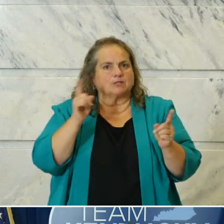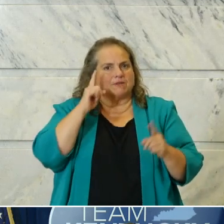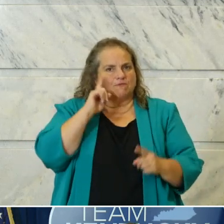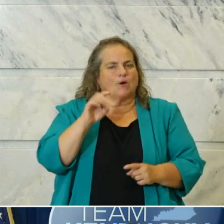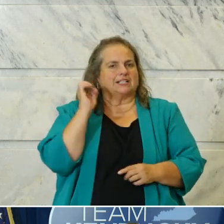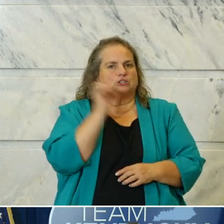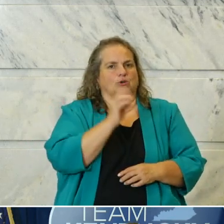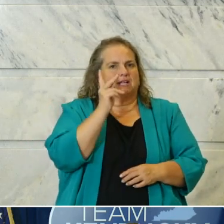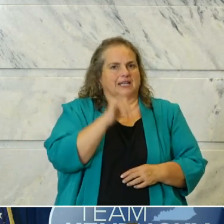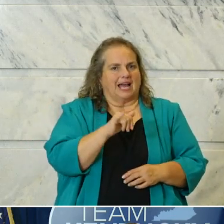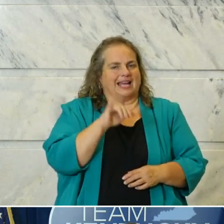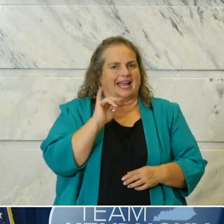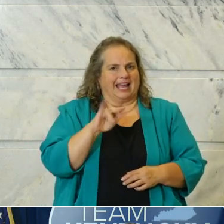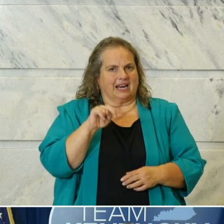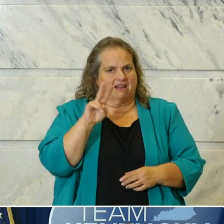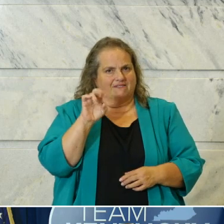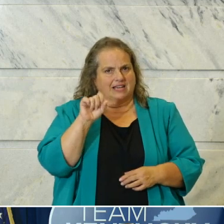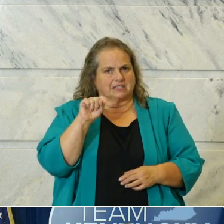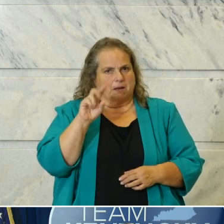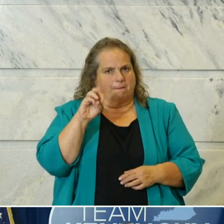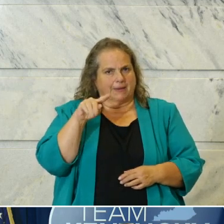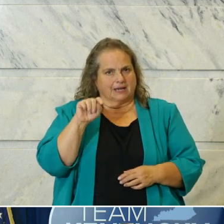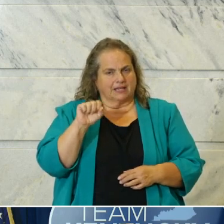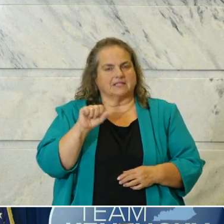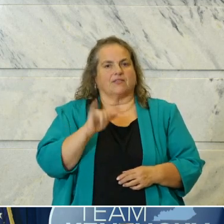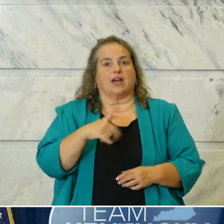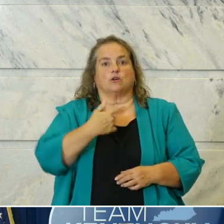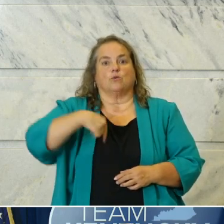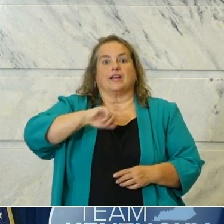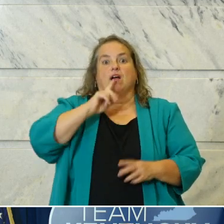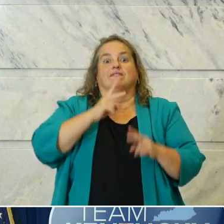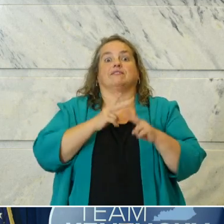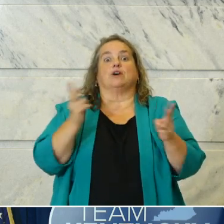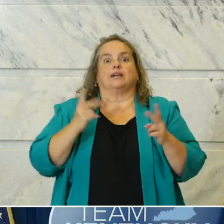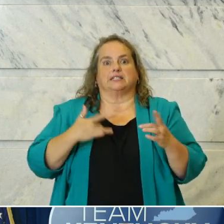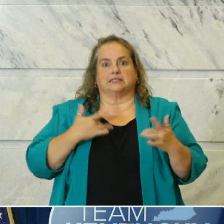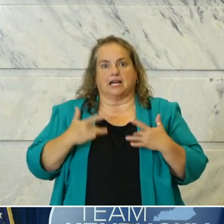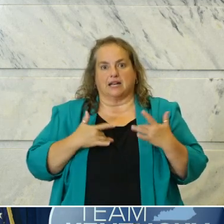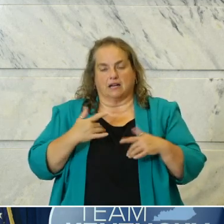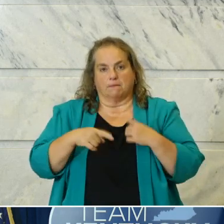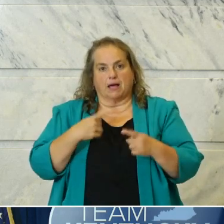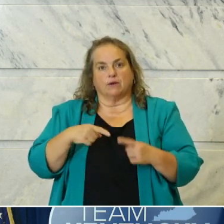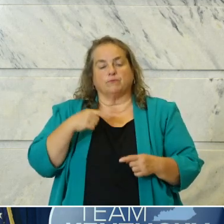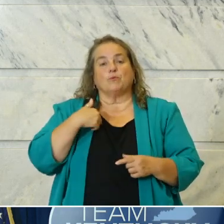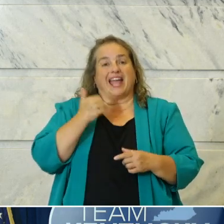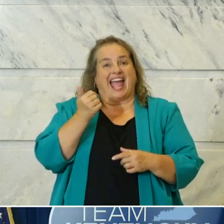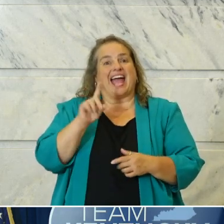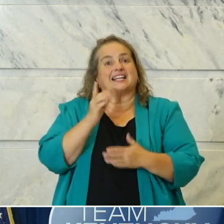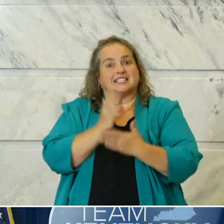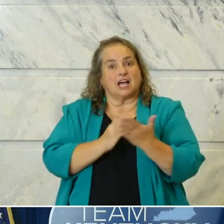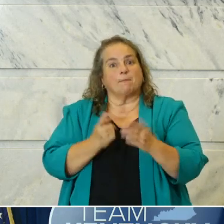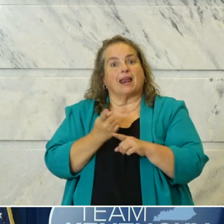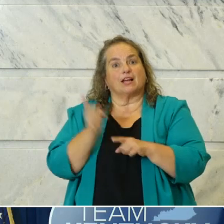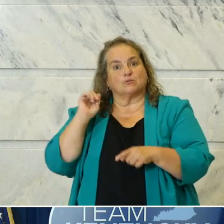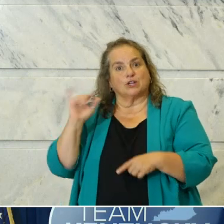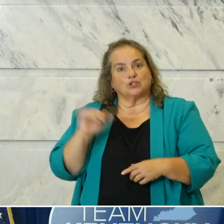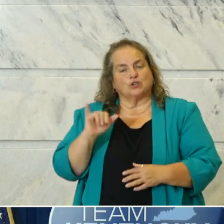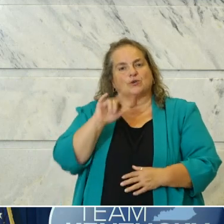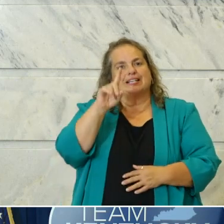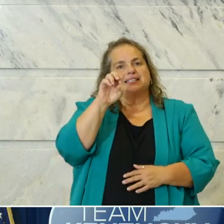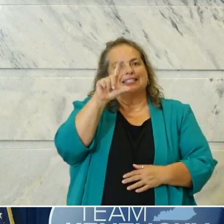Kentucky investments that we are really excited about. And we had some last week too. Denelli Corporation coming